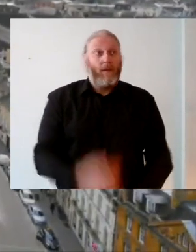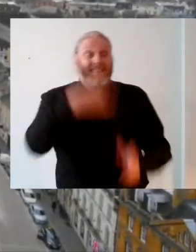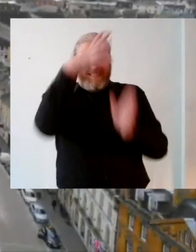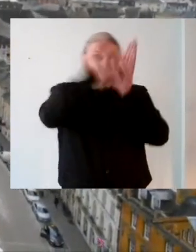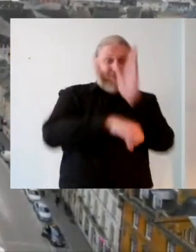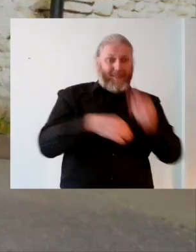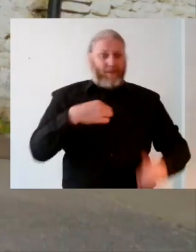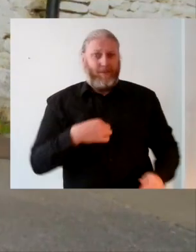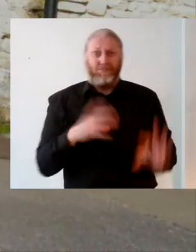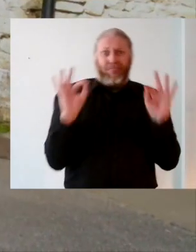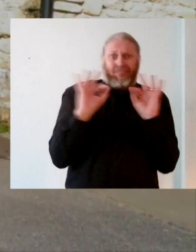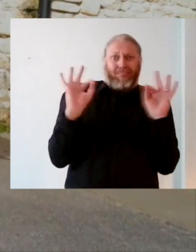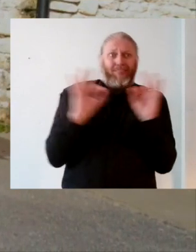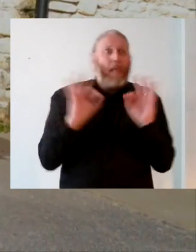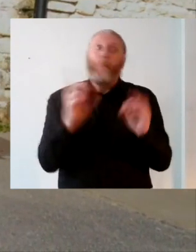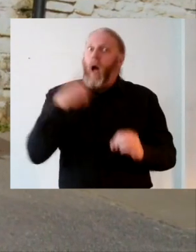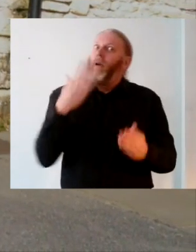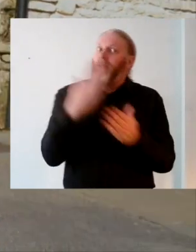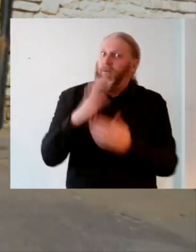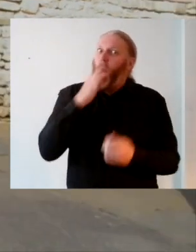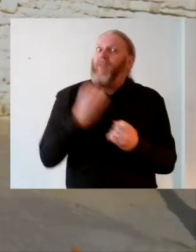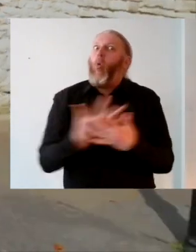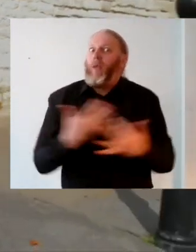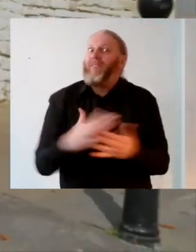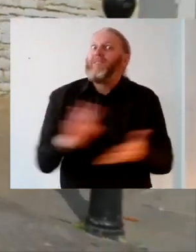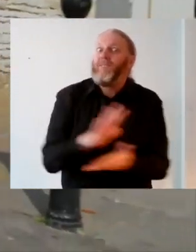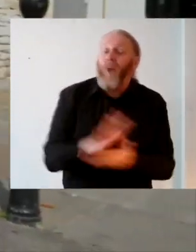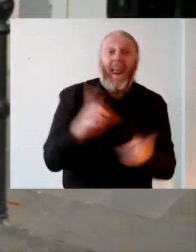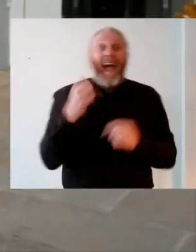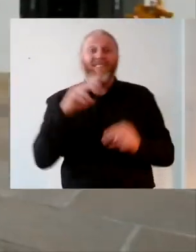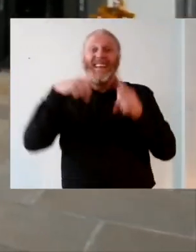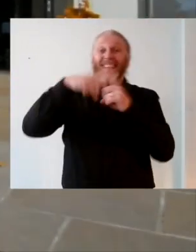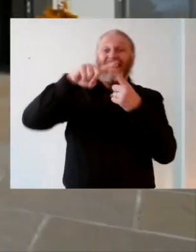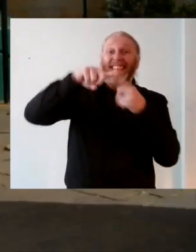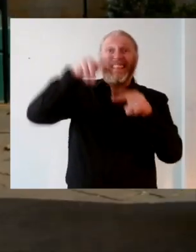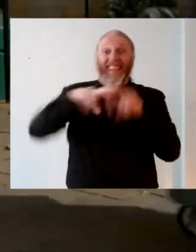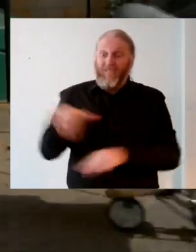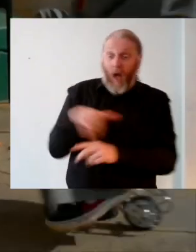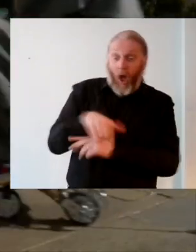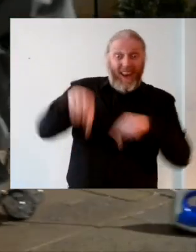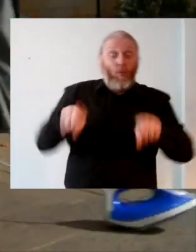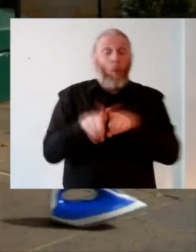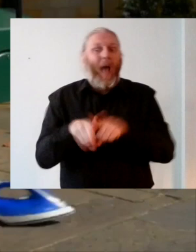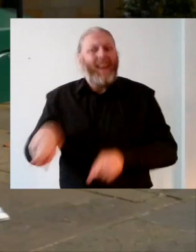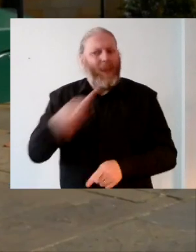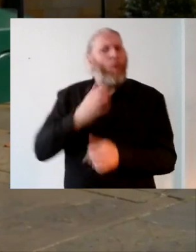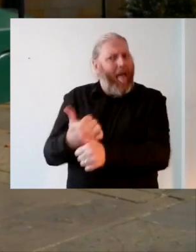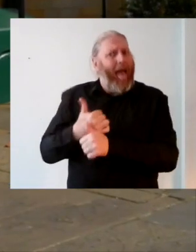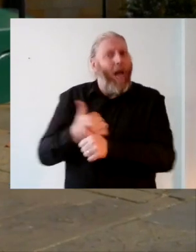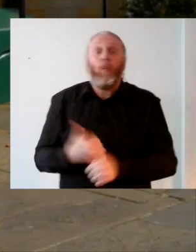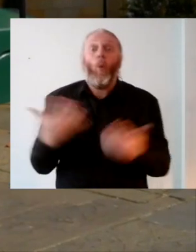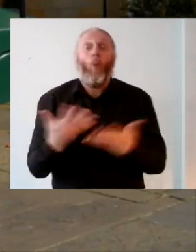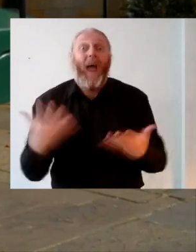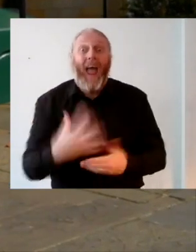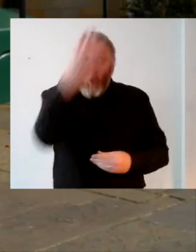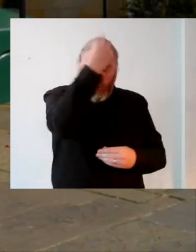Experience I've got none, but we're gonna have lots of fun. Chief the Iron's here too, he'll surely see us through. And Tweedy's